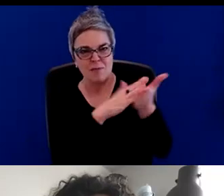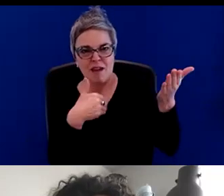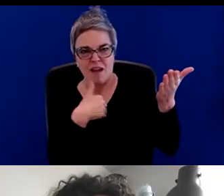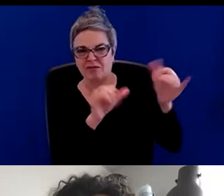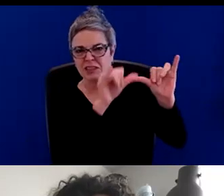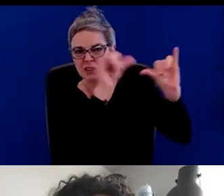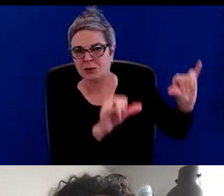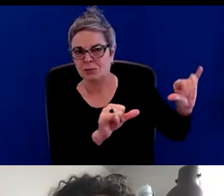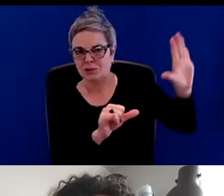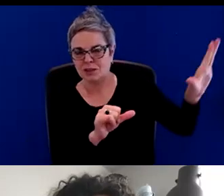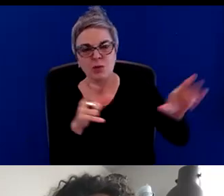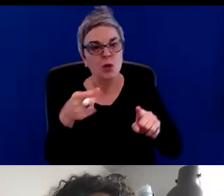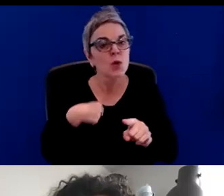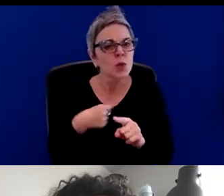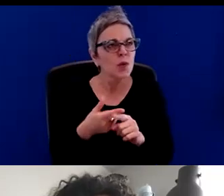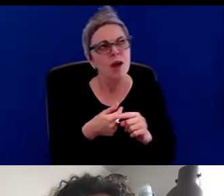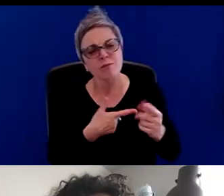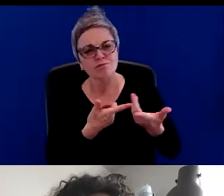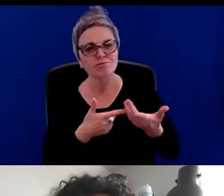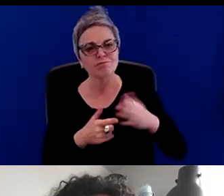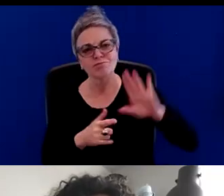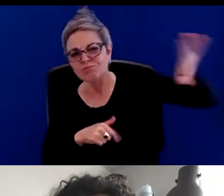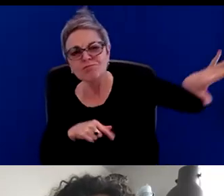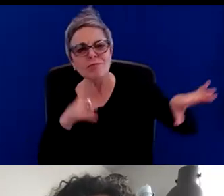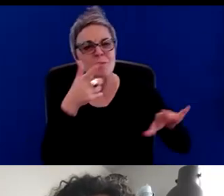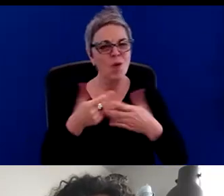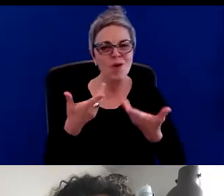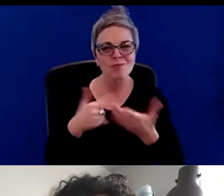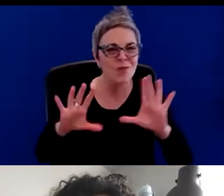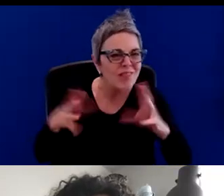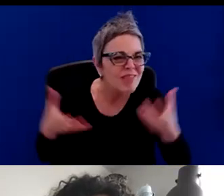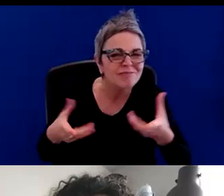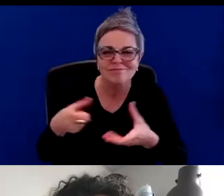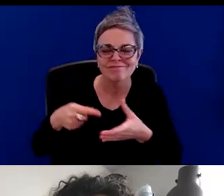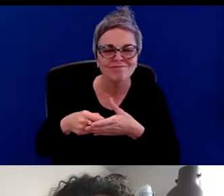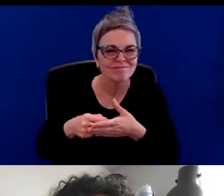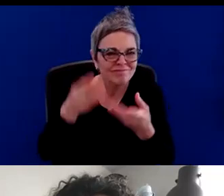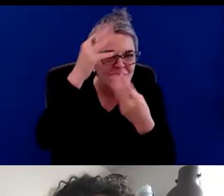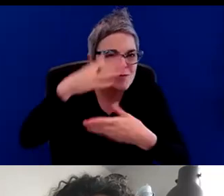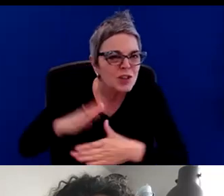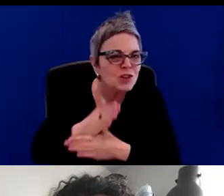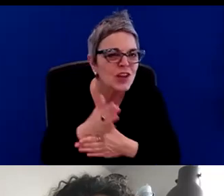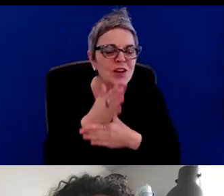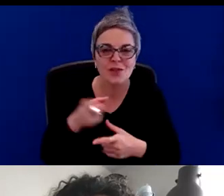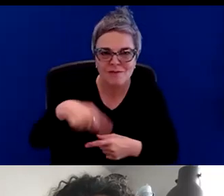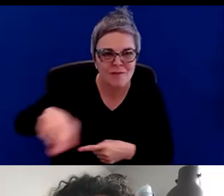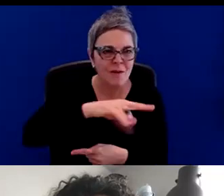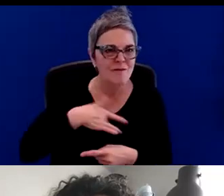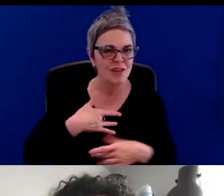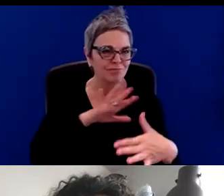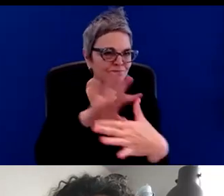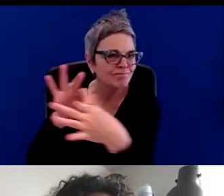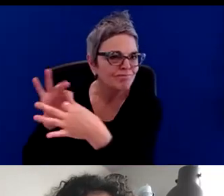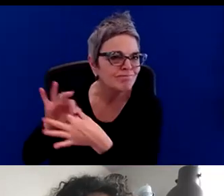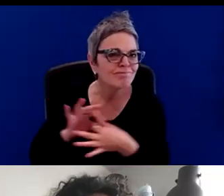collaborative relational knowledge sharing. Even if it's just for an hour or two like now, this can give us the kinds of support and the connections needed to keep